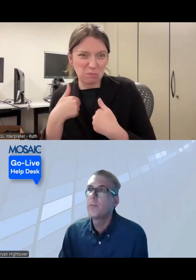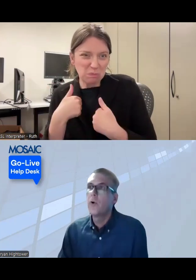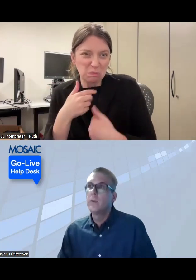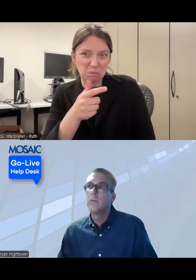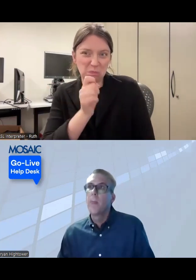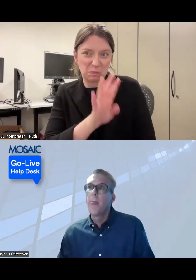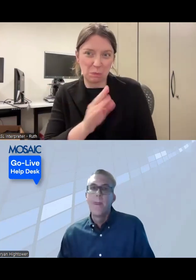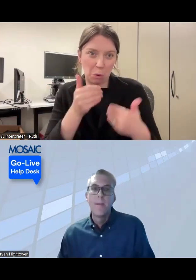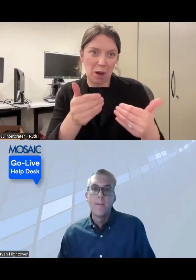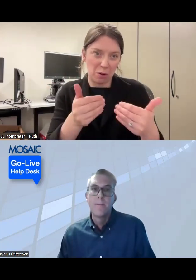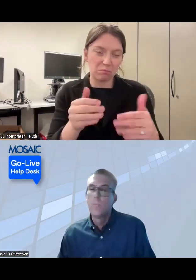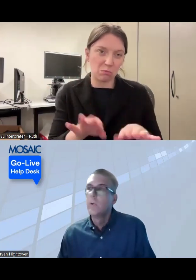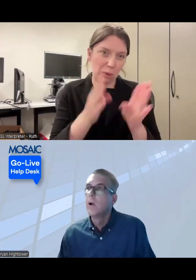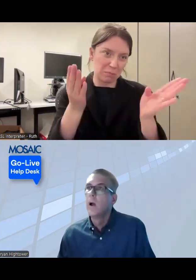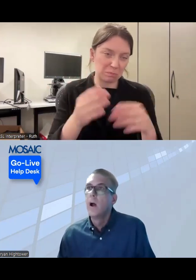to open up one.